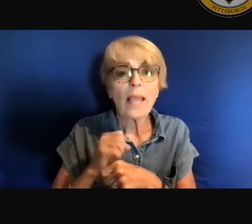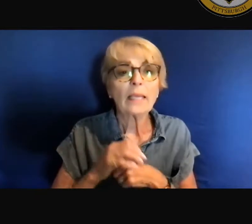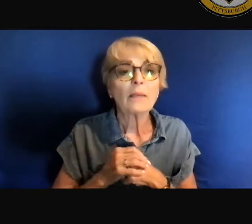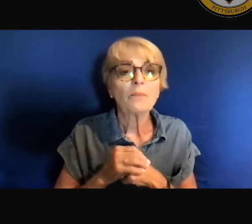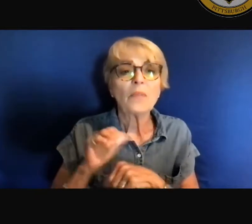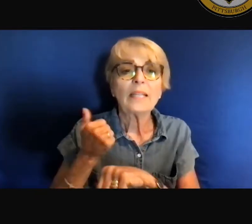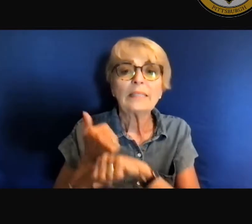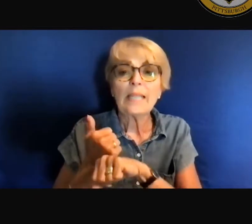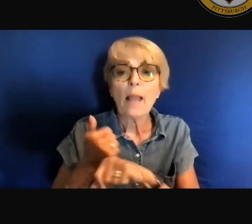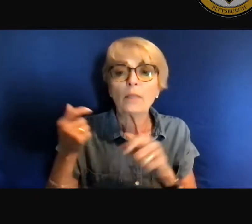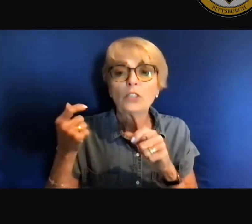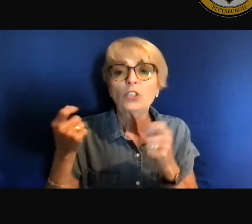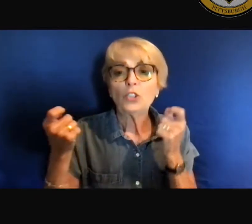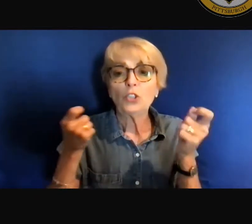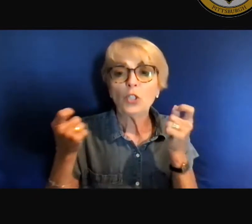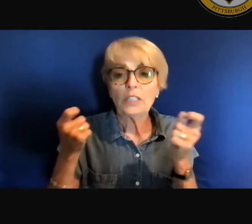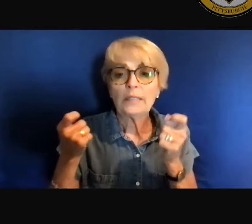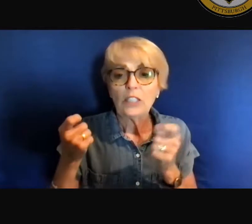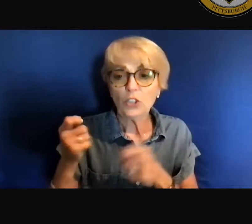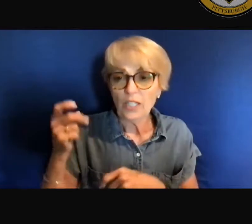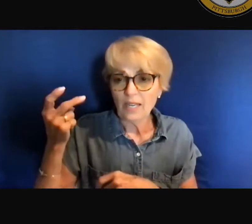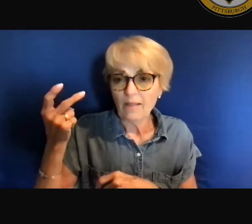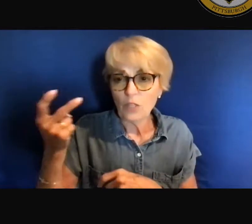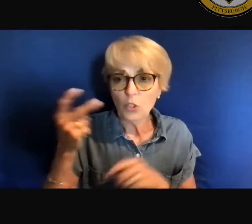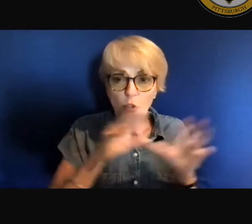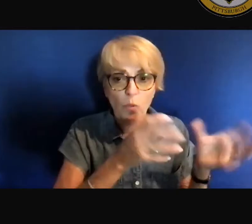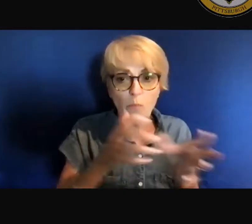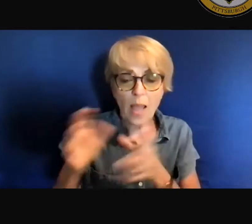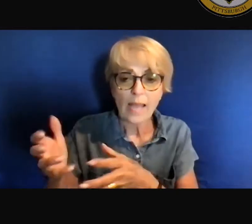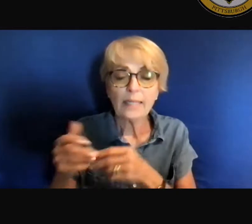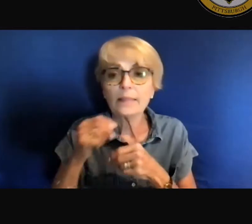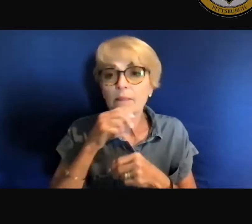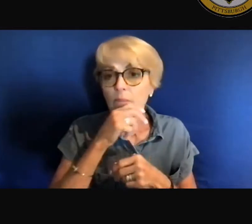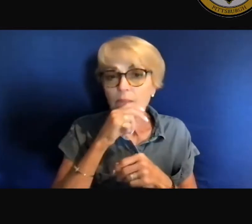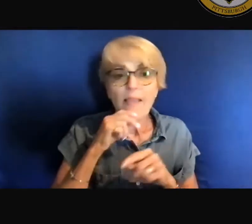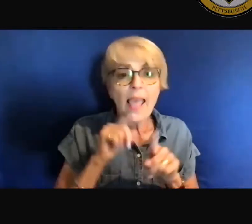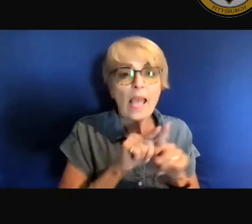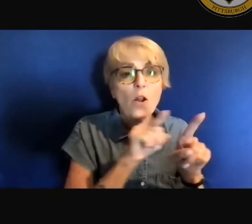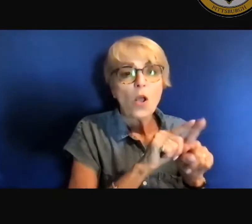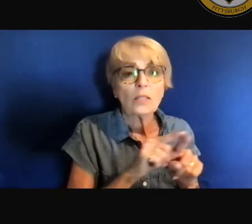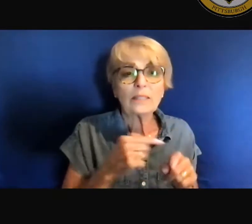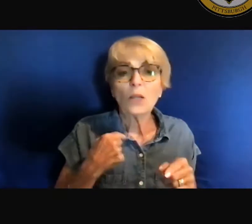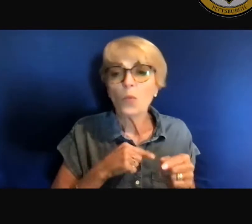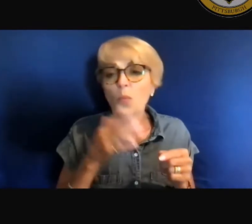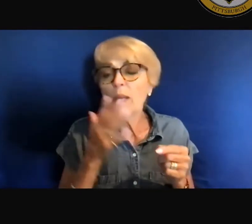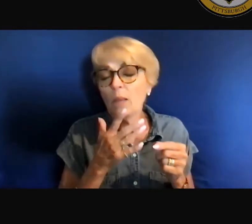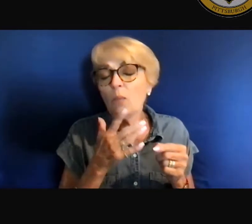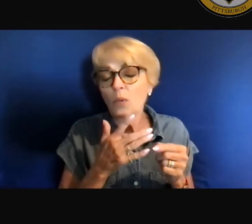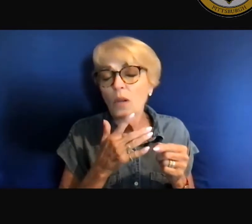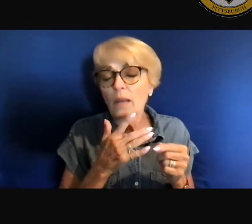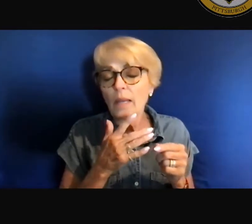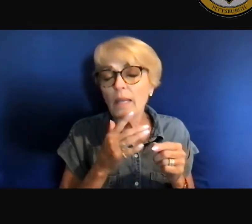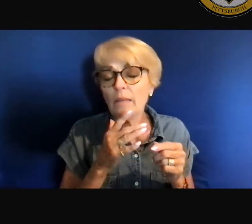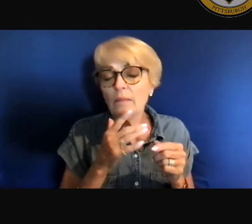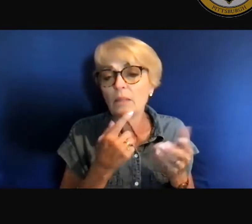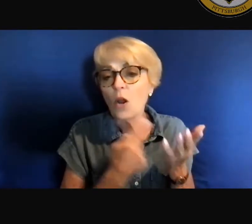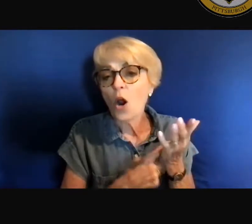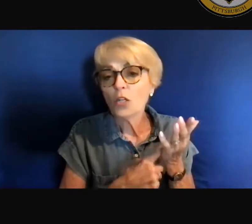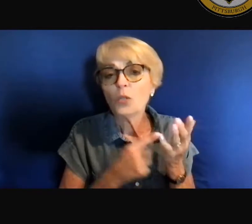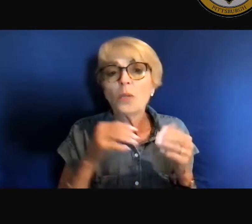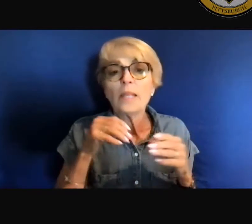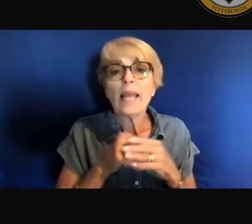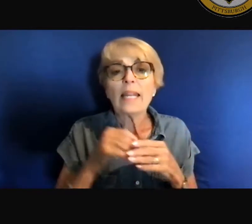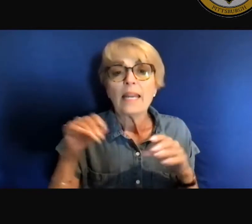jurisdiction of those two bodies. Further, we would argue that active participation in bidding